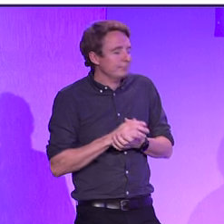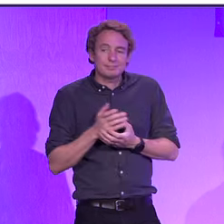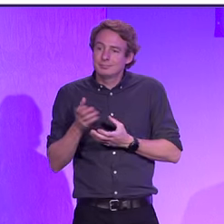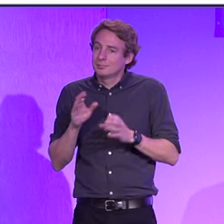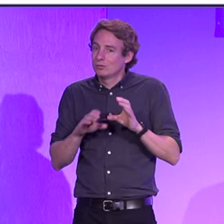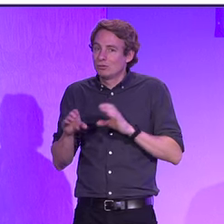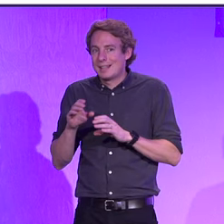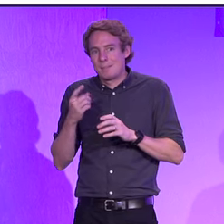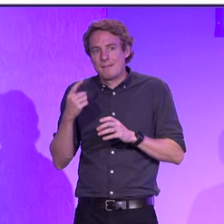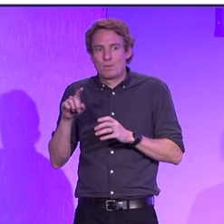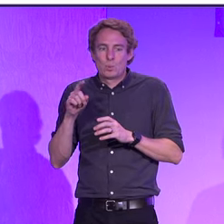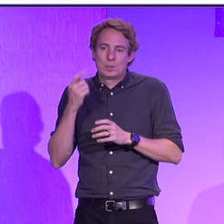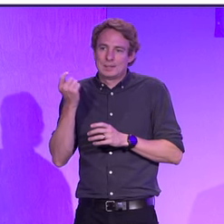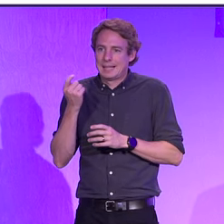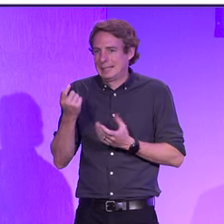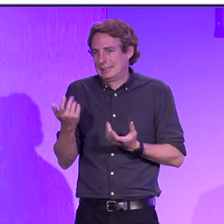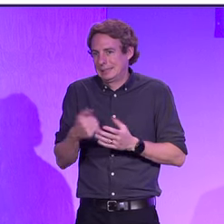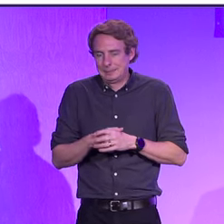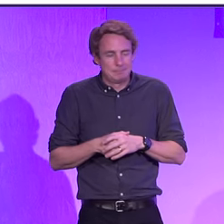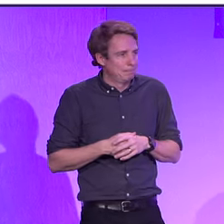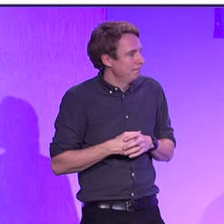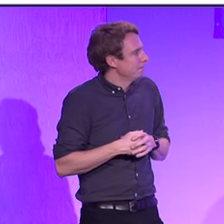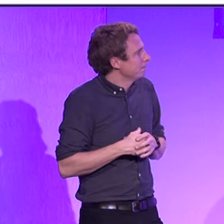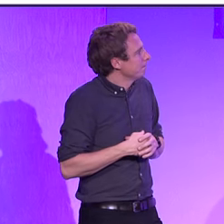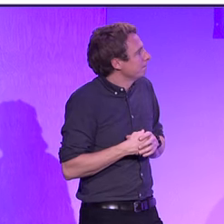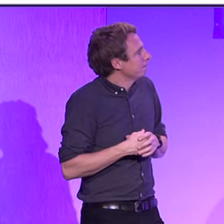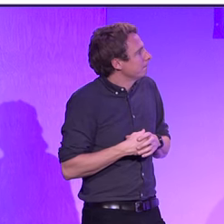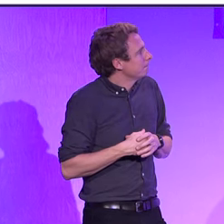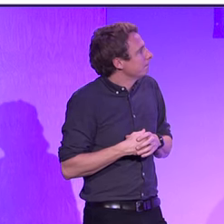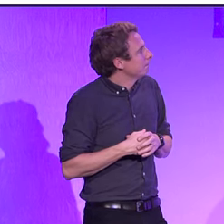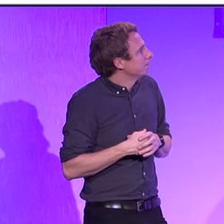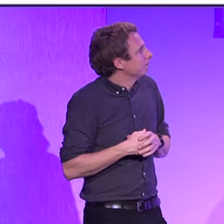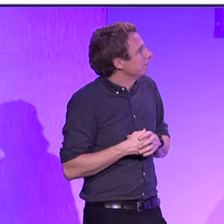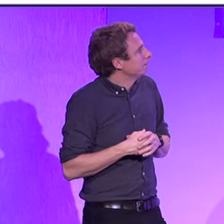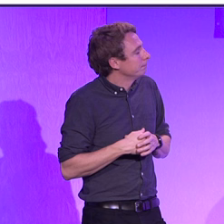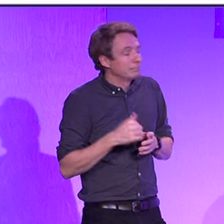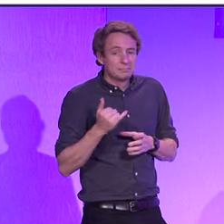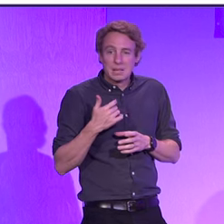but they're very general and maybe something resonates with you.